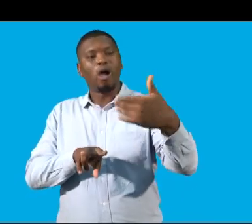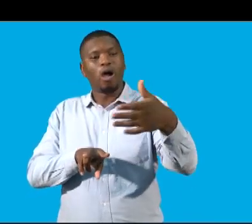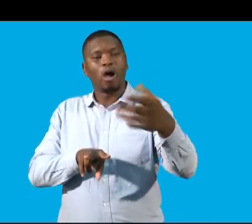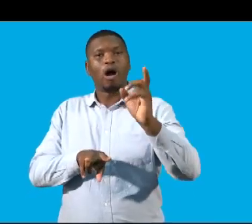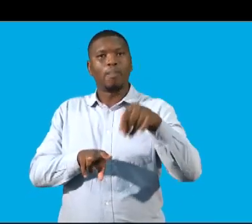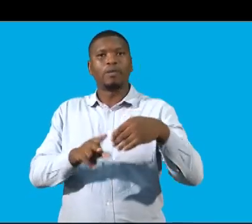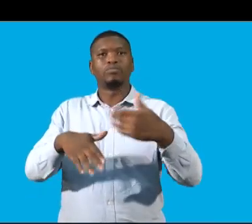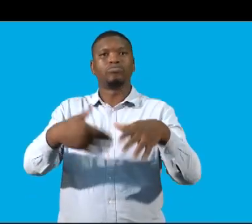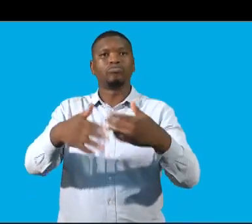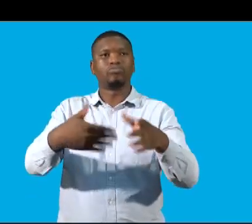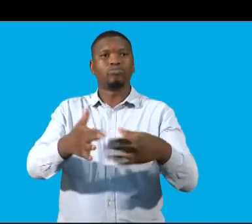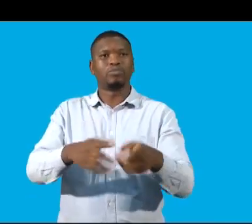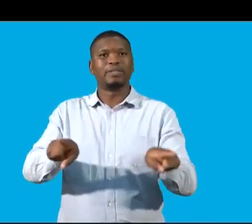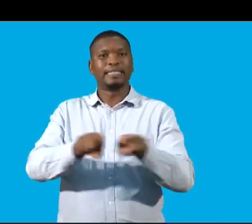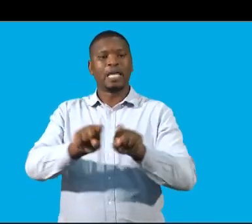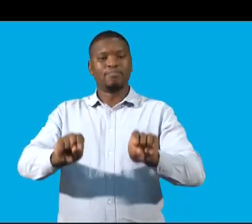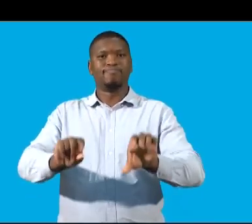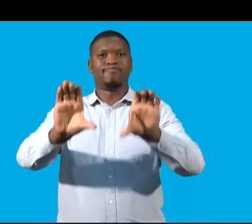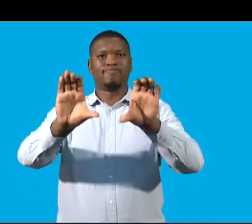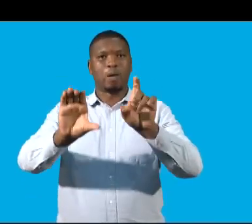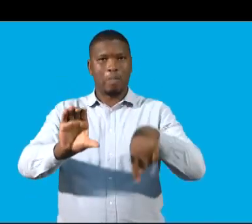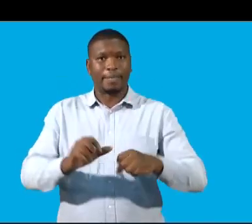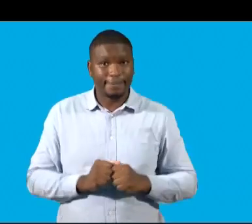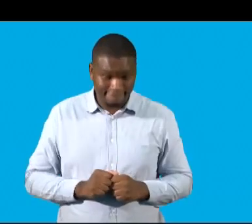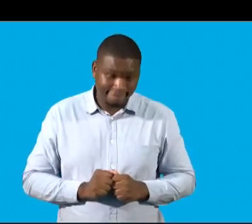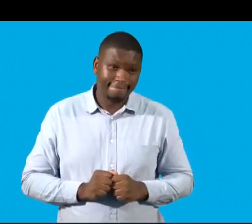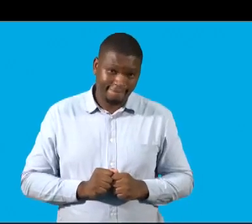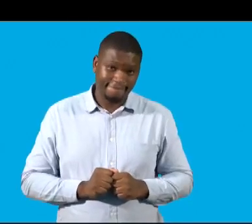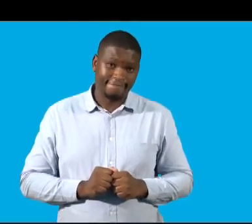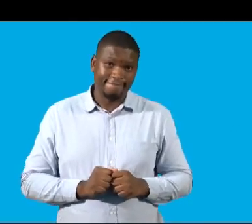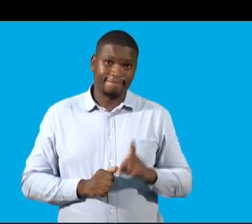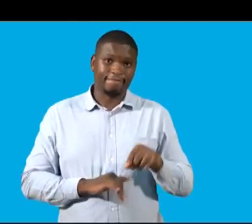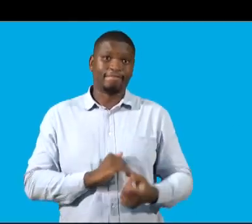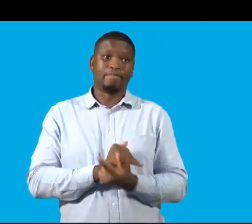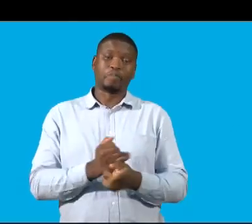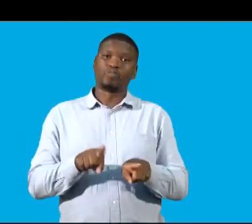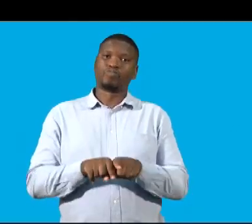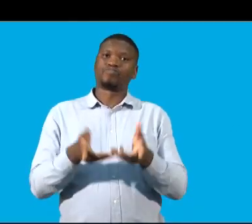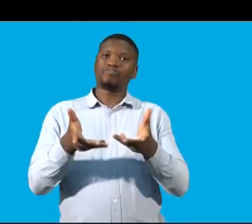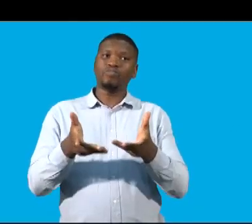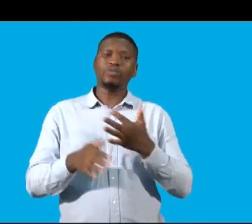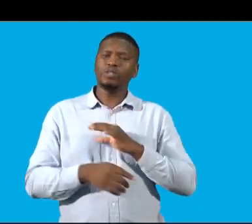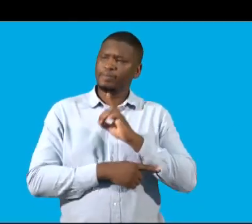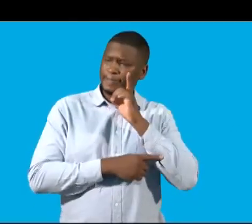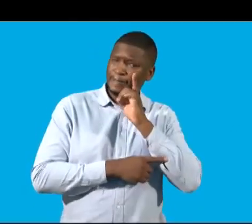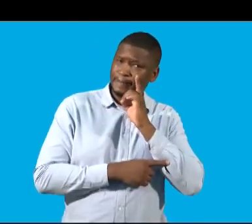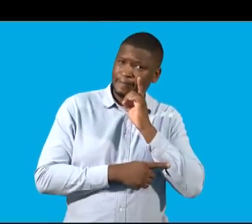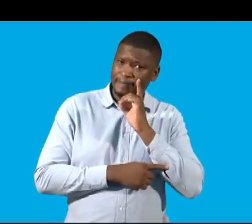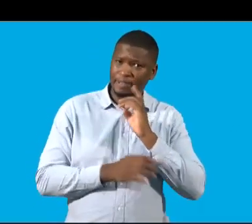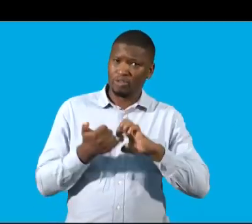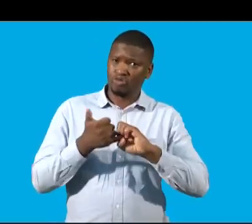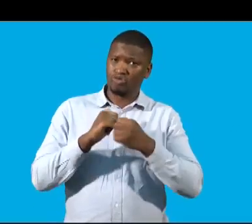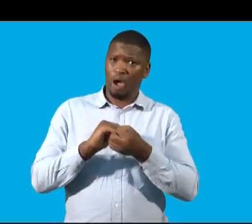two accounts need to produce equal amounts. So that's basically what is happening here. So let's see,